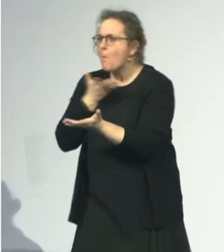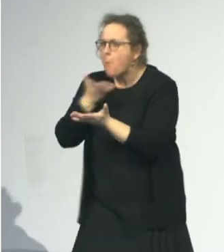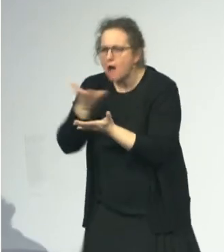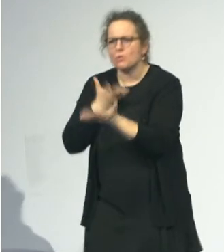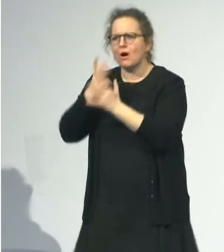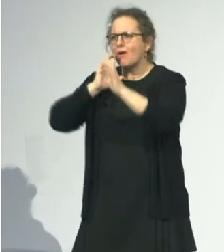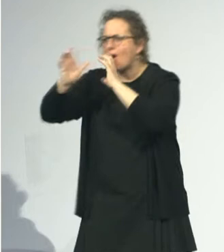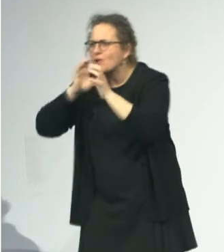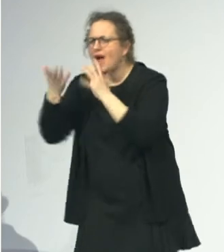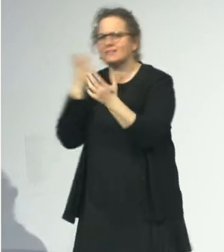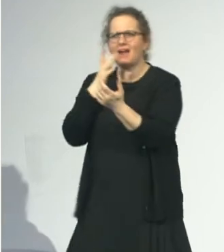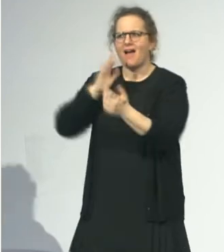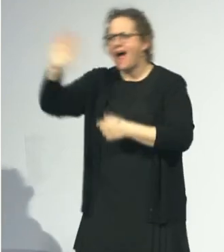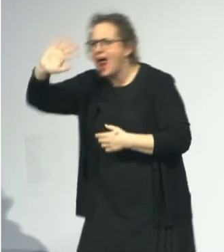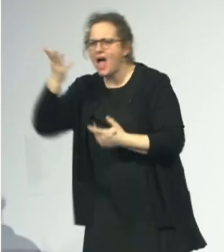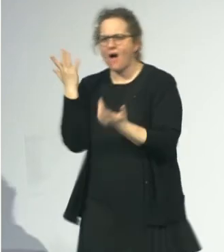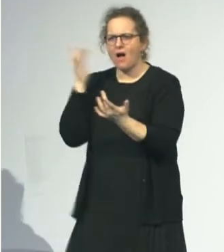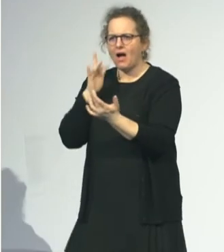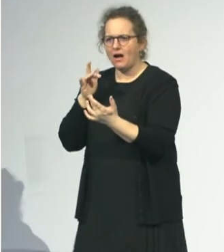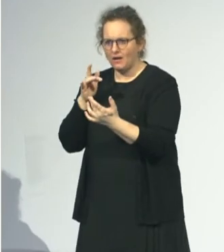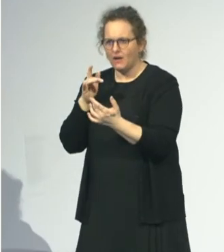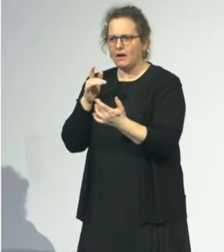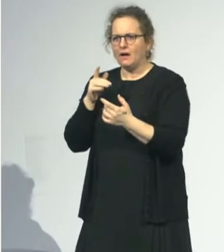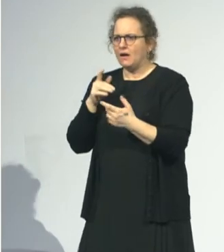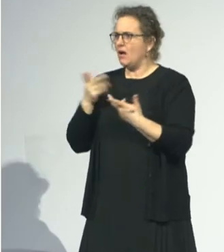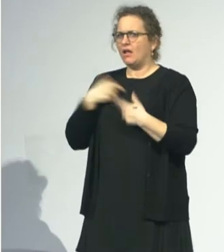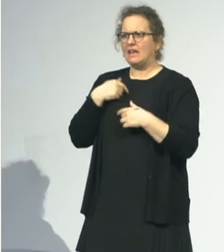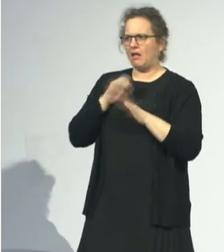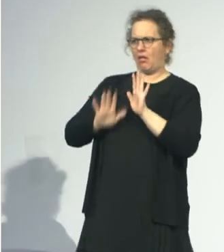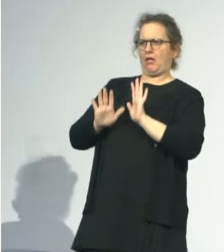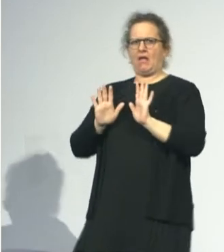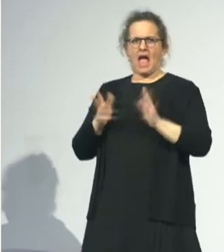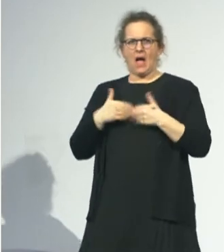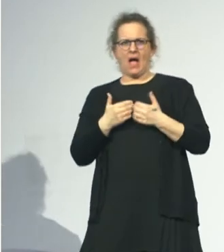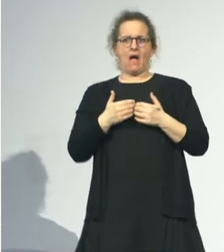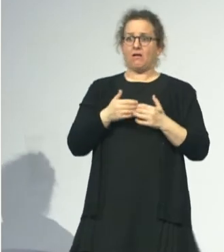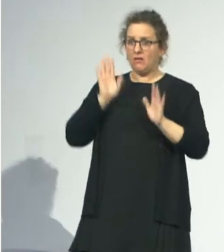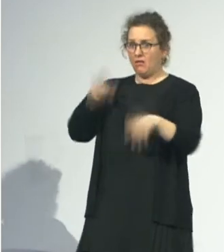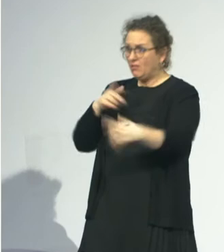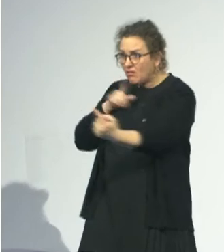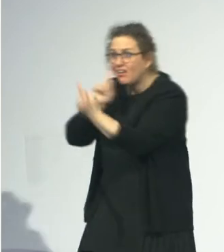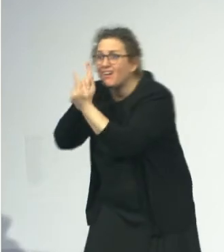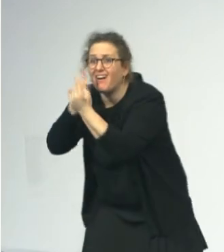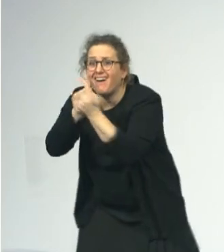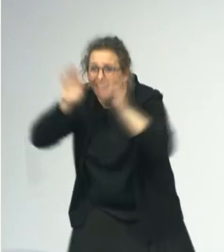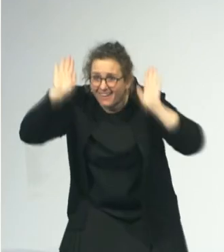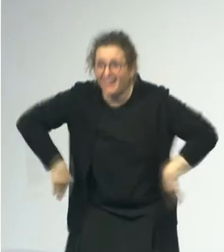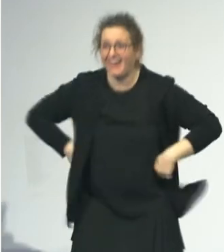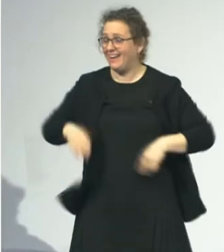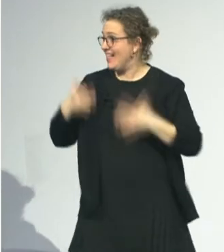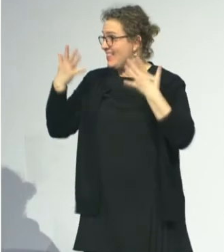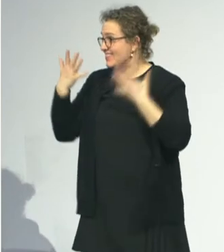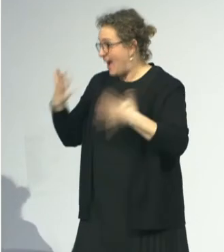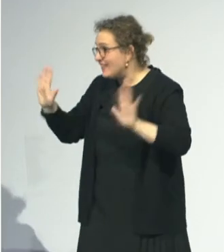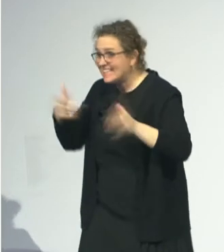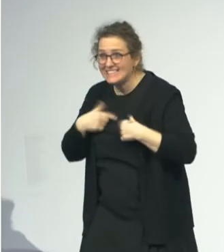afraid. Great. Thank you very much indeed. Can I go? Yeah, you can. No more sessions? Let's hear it for Michal.